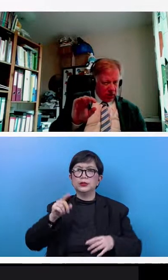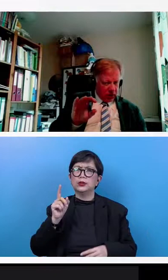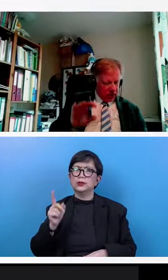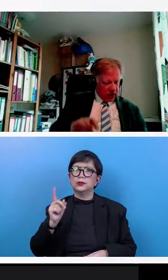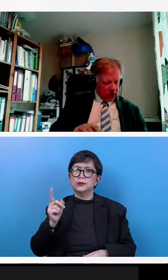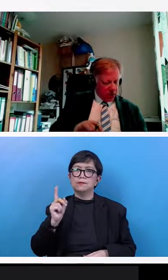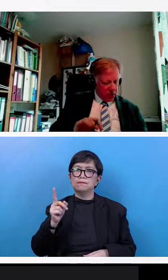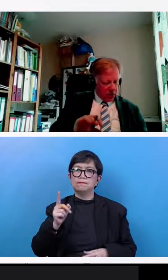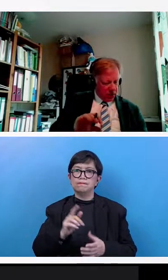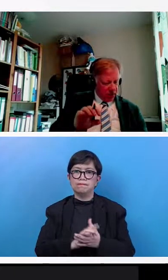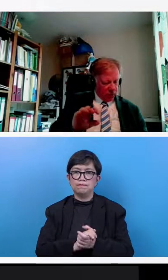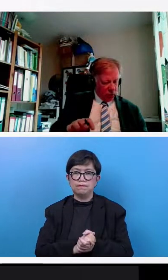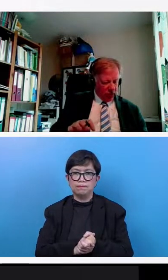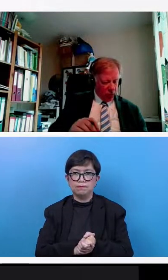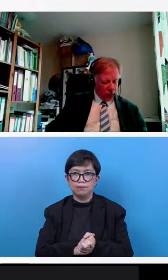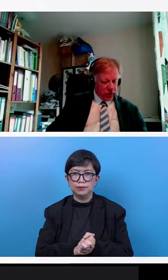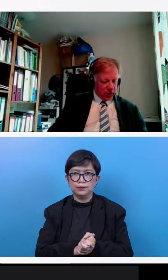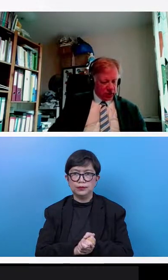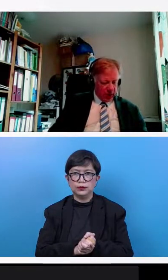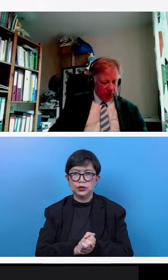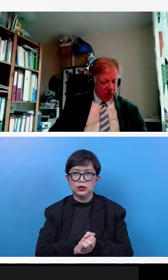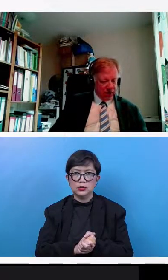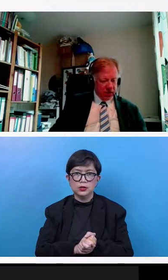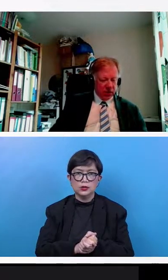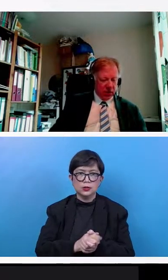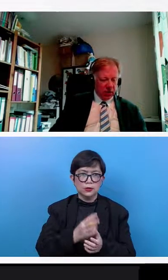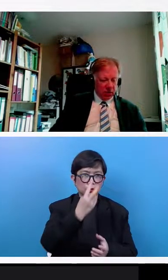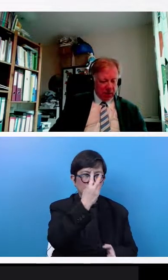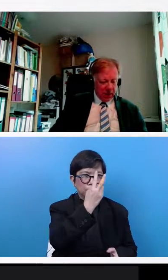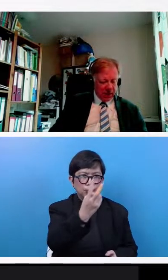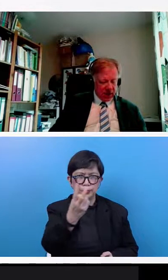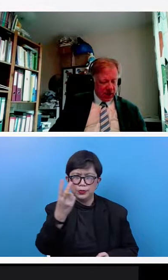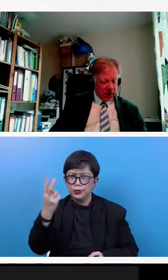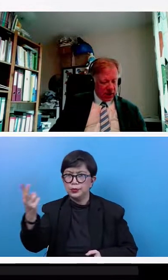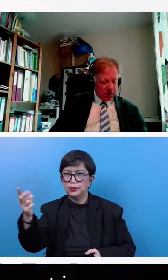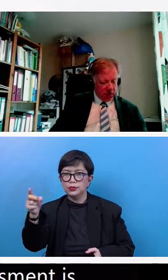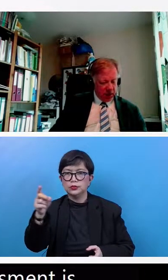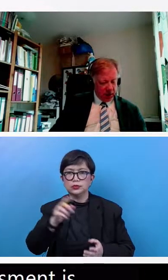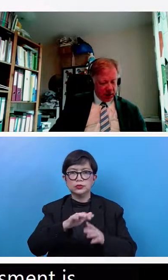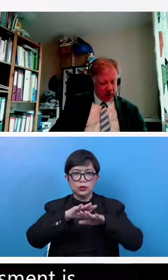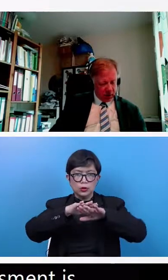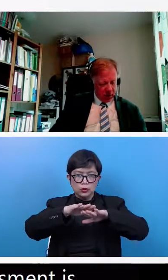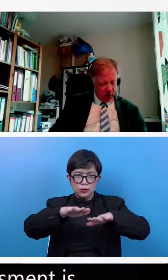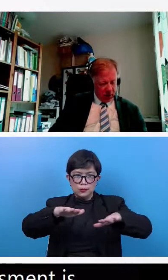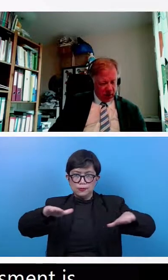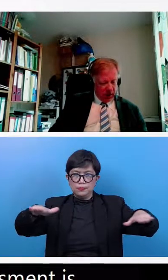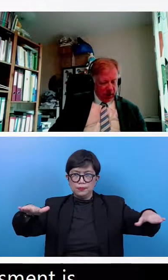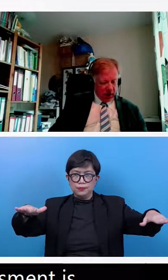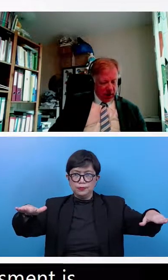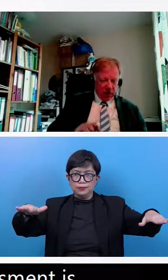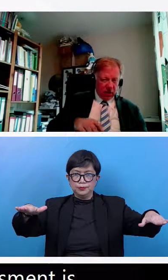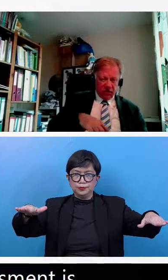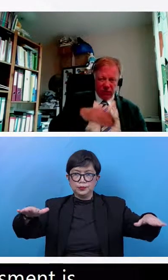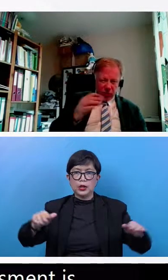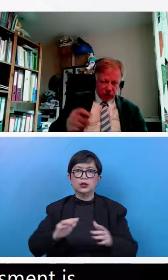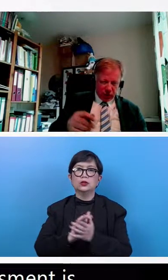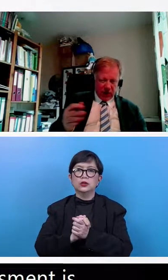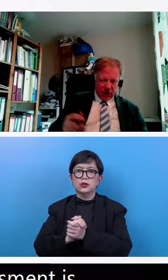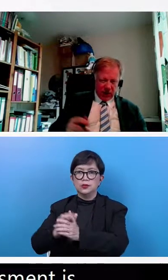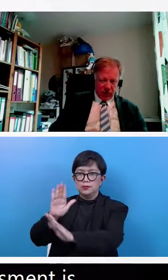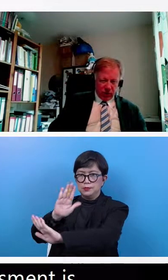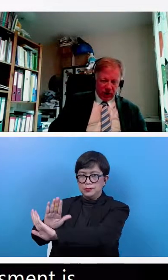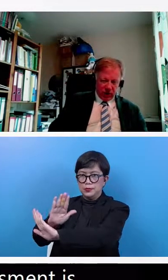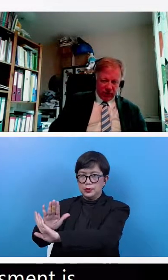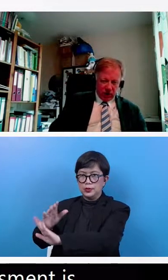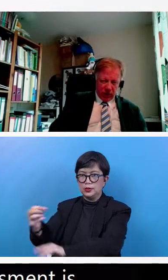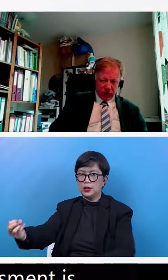an assessment more focusing on stabilizing and mitigating impact than full-scale